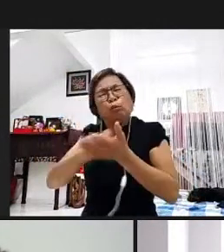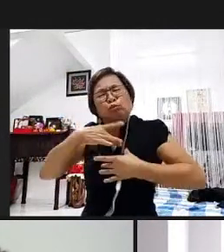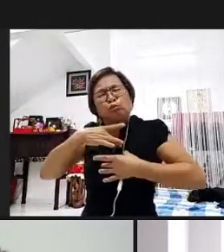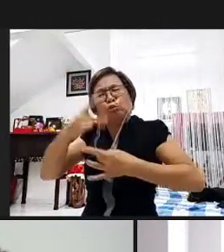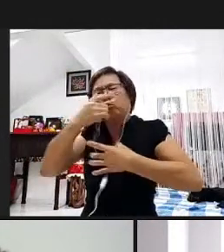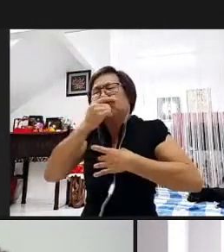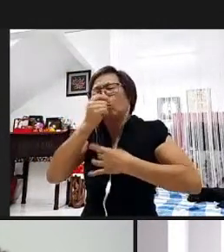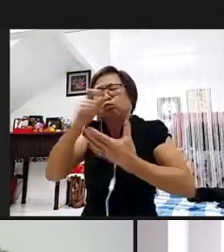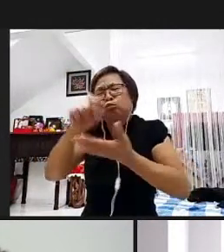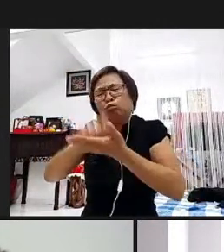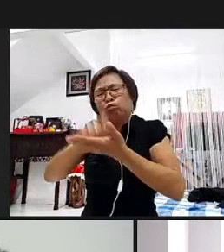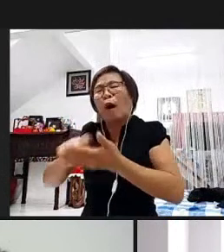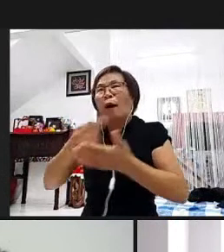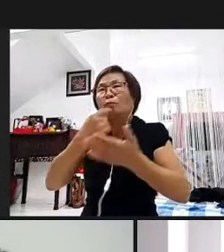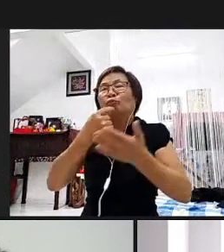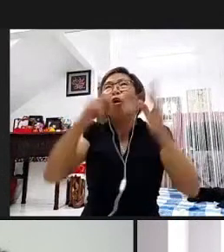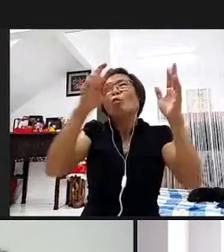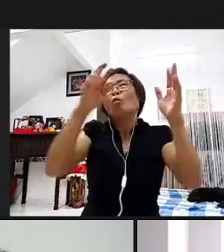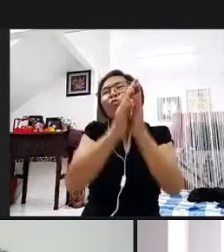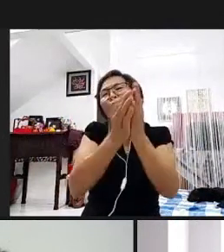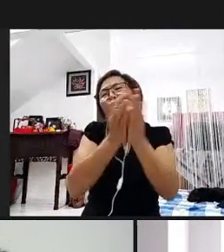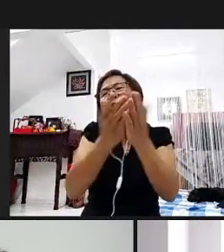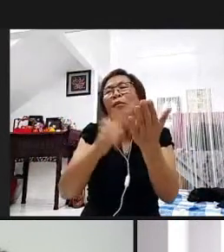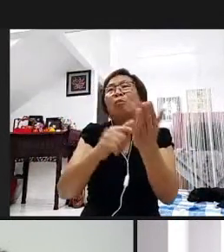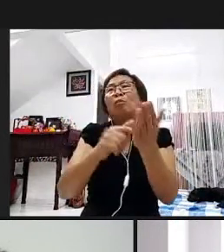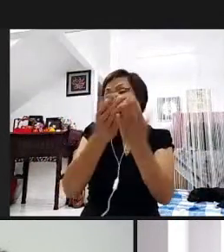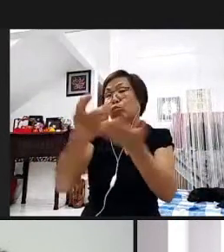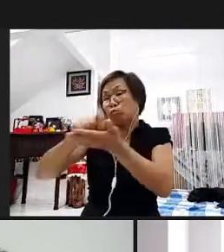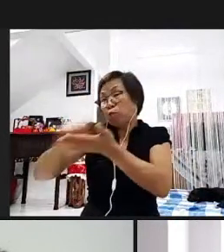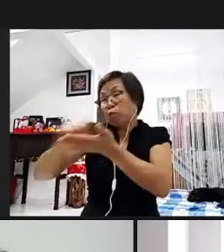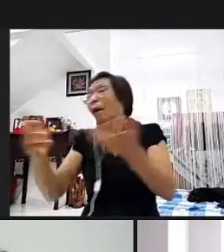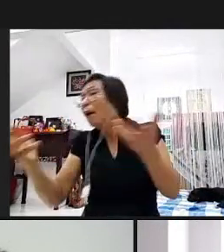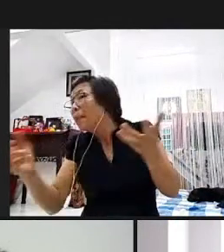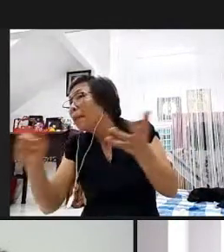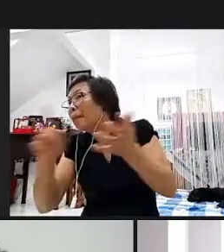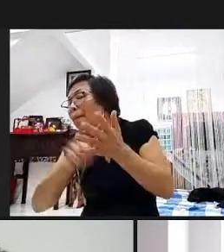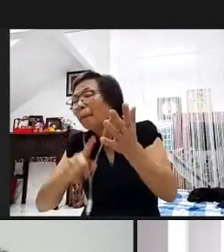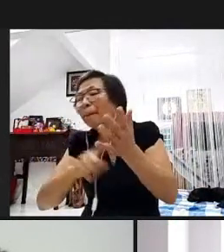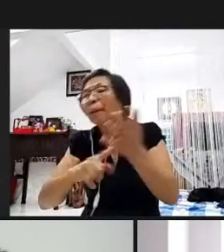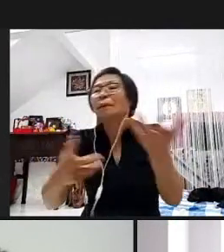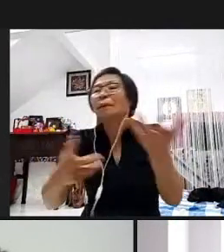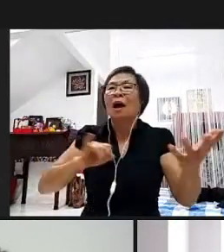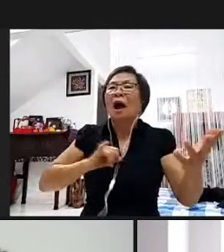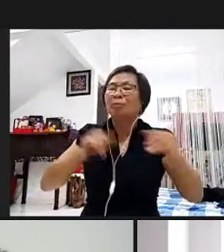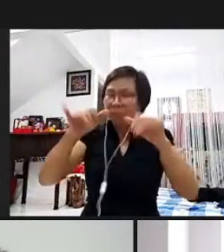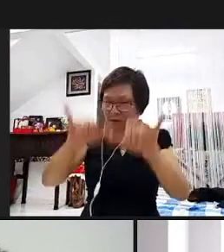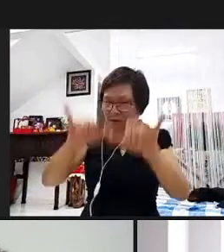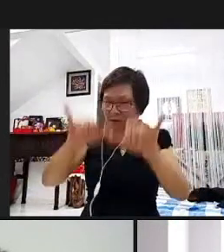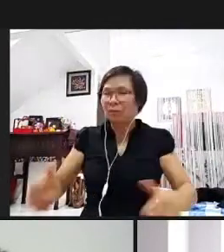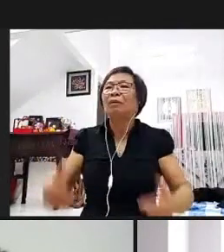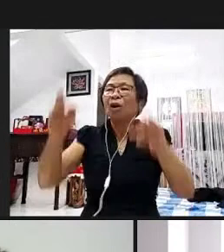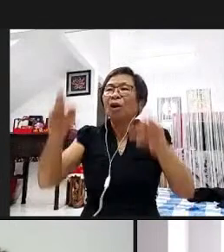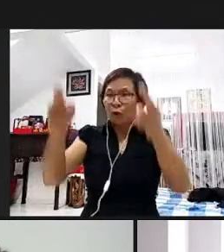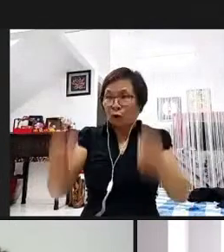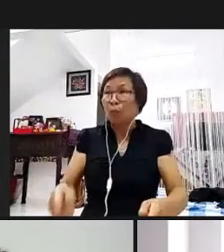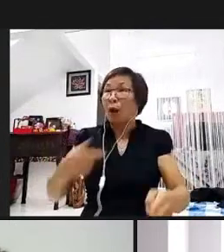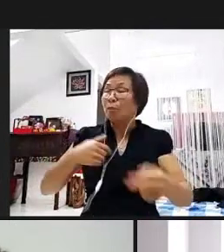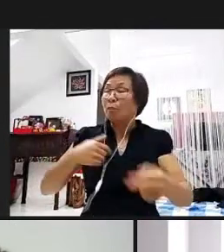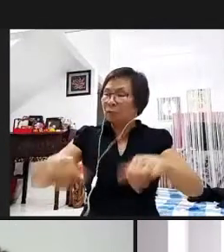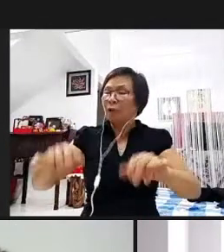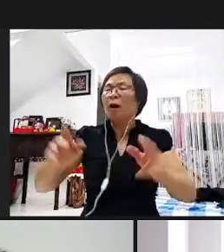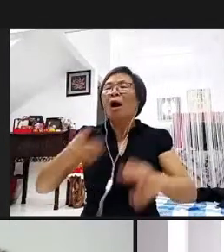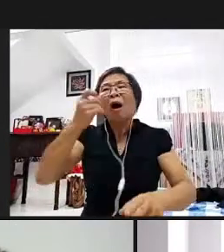going to mention a few here. Yeah, among some of the books are I'm Still Human, Understanding Depression